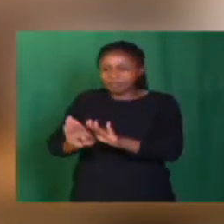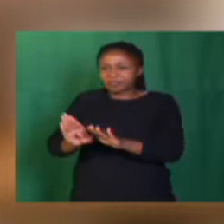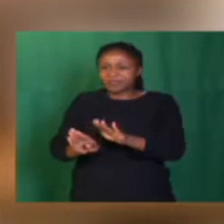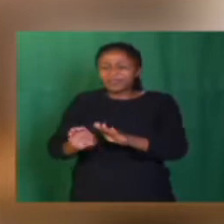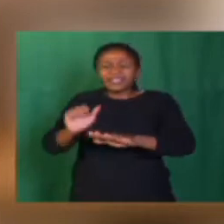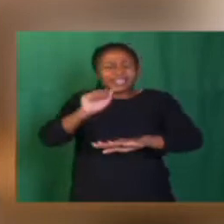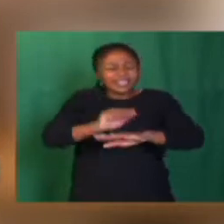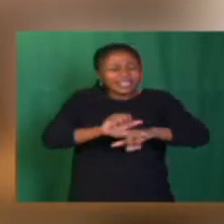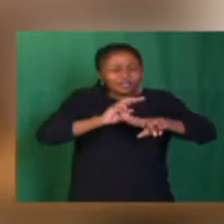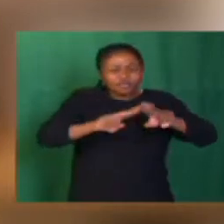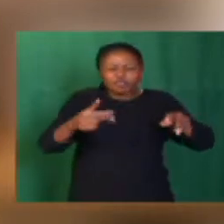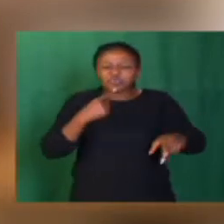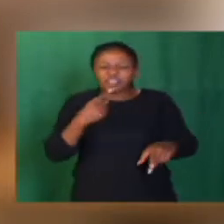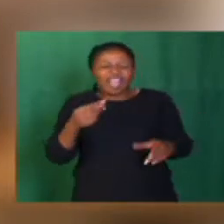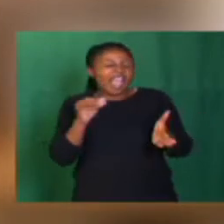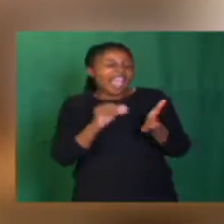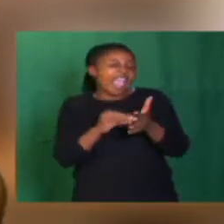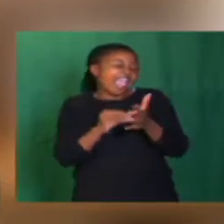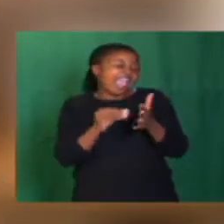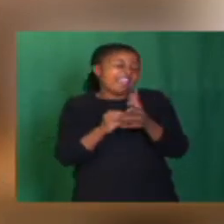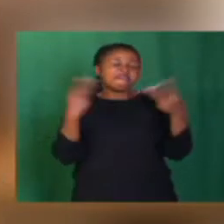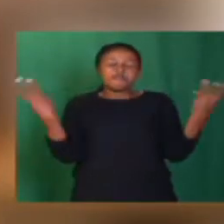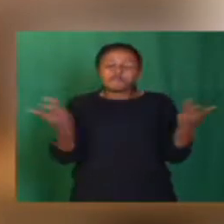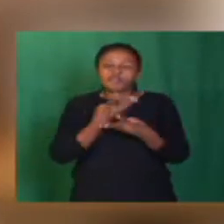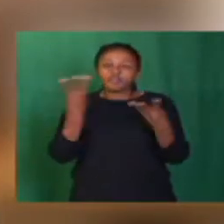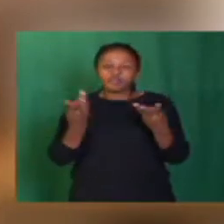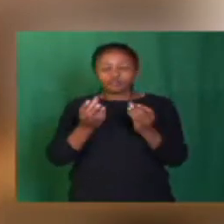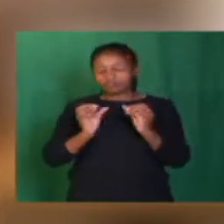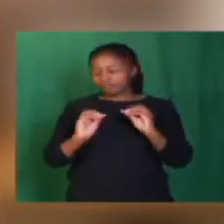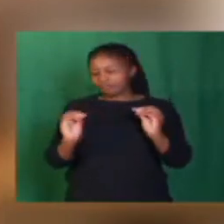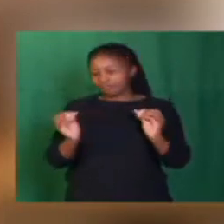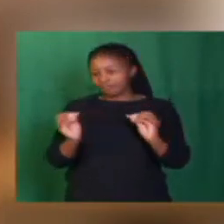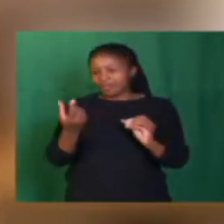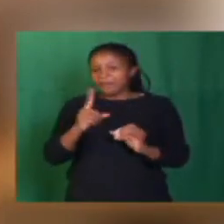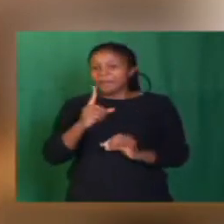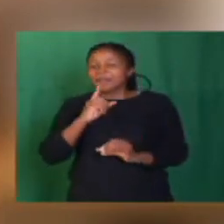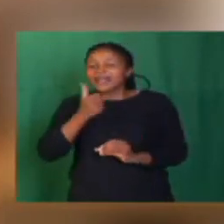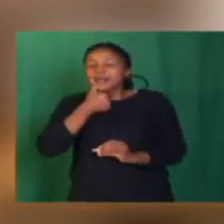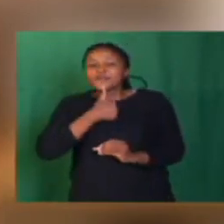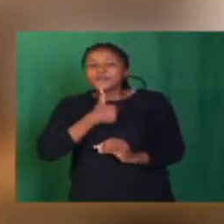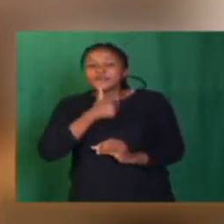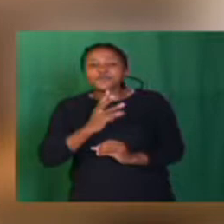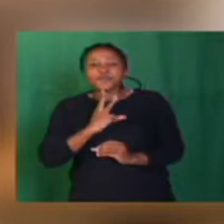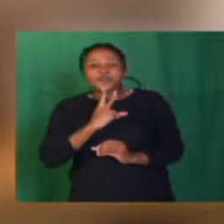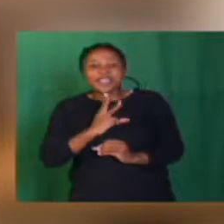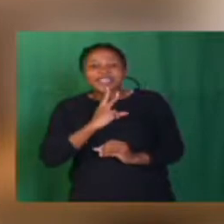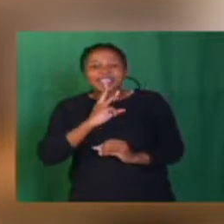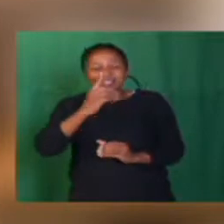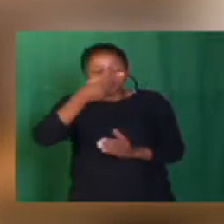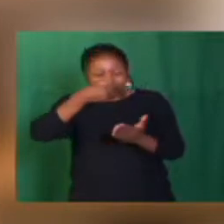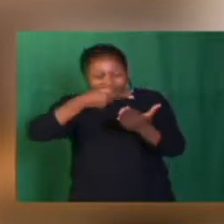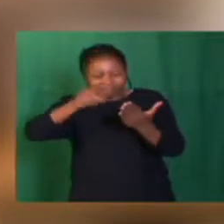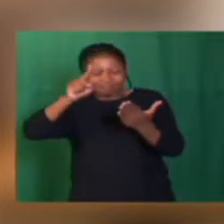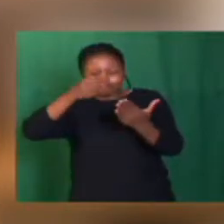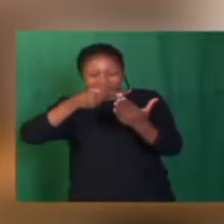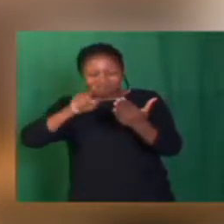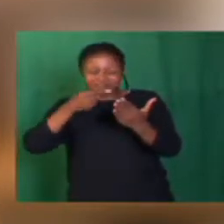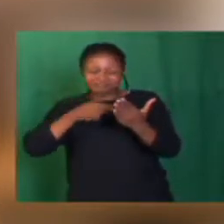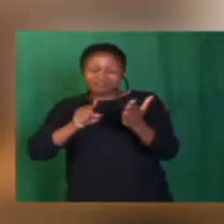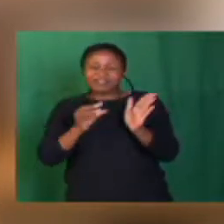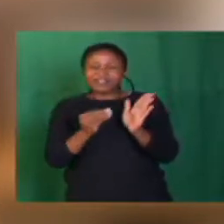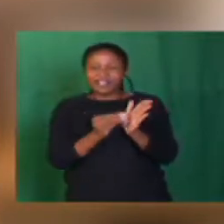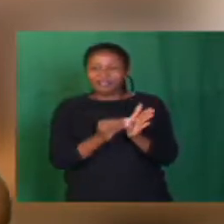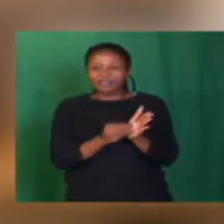you are engaged in, you use the appropriate vocabulary. It is also important that you